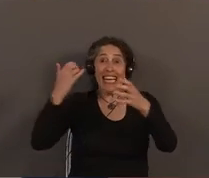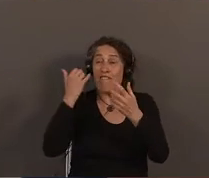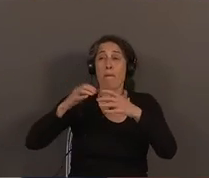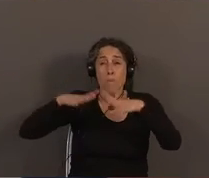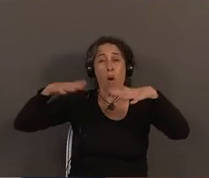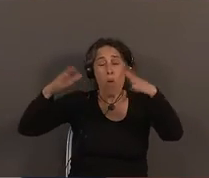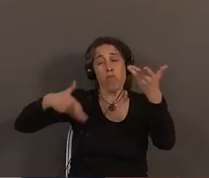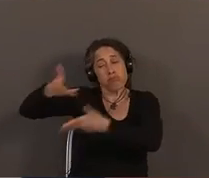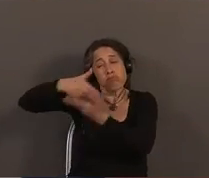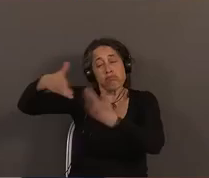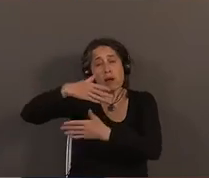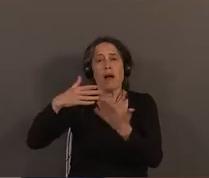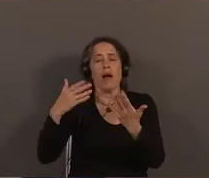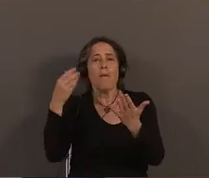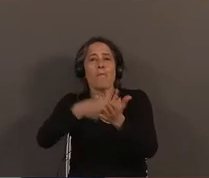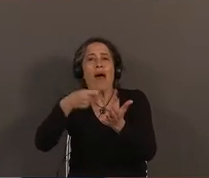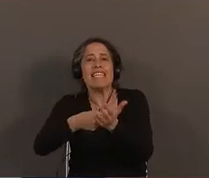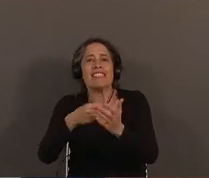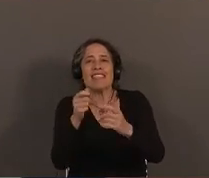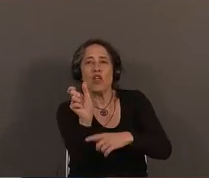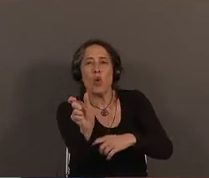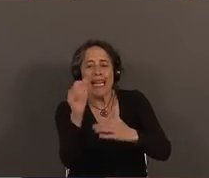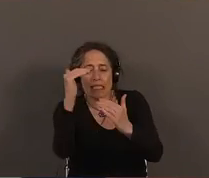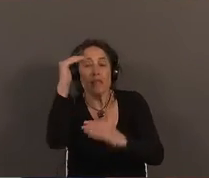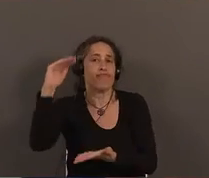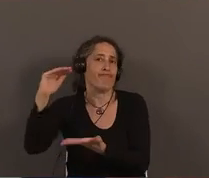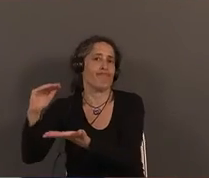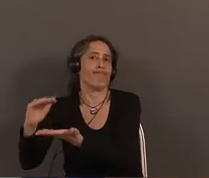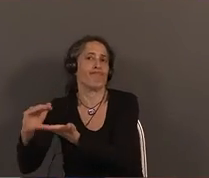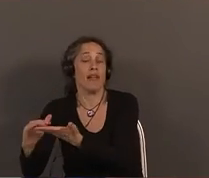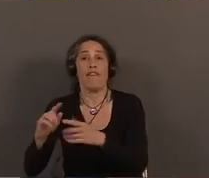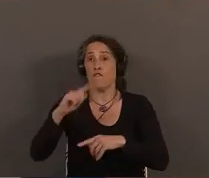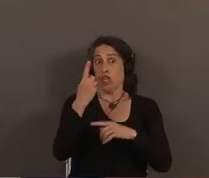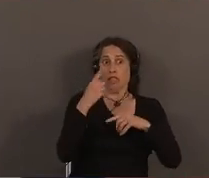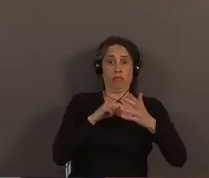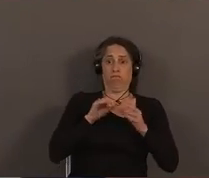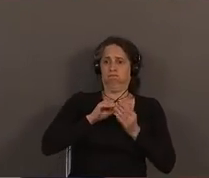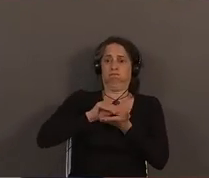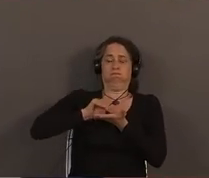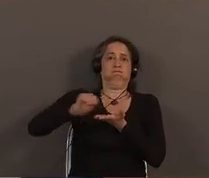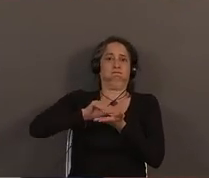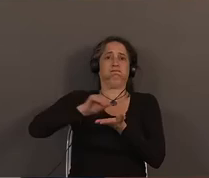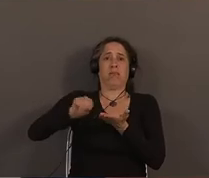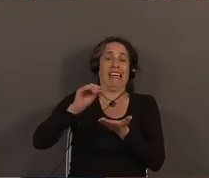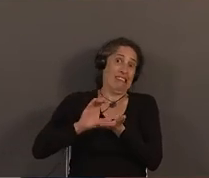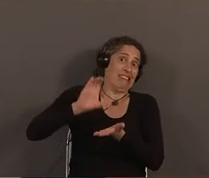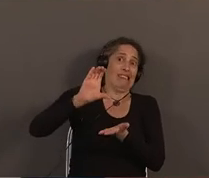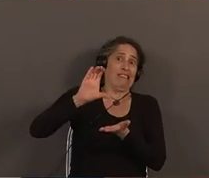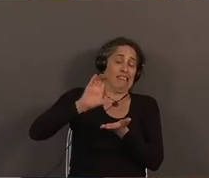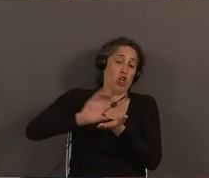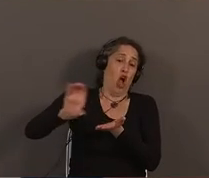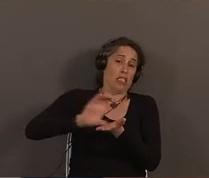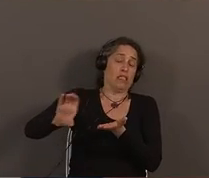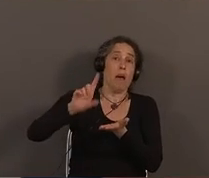down. First antenna is the most expensive. Then you put up more capacity, and the unit price is not